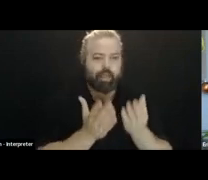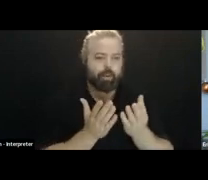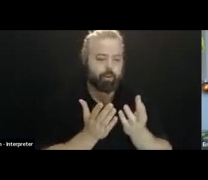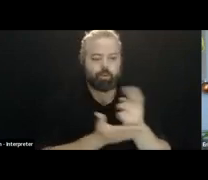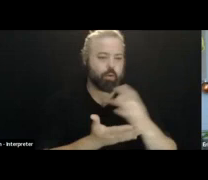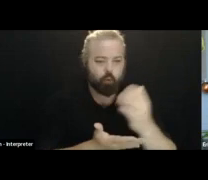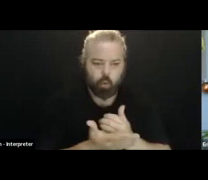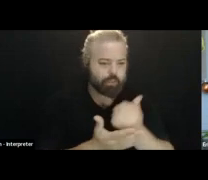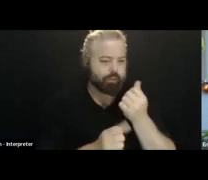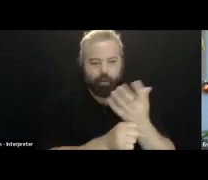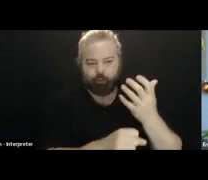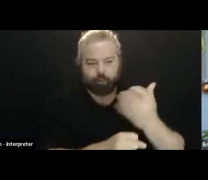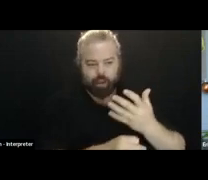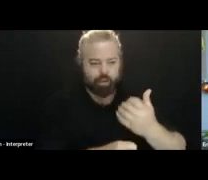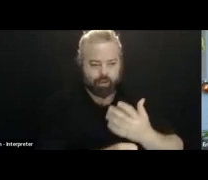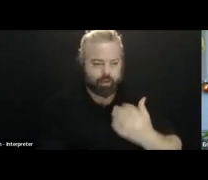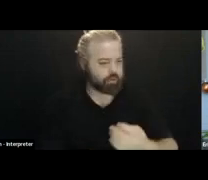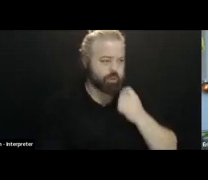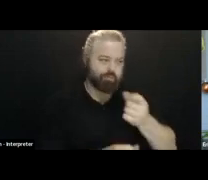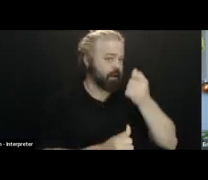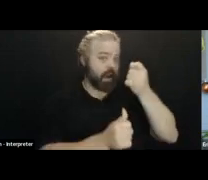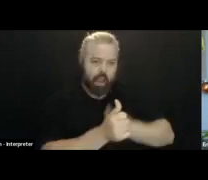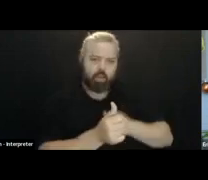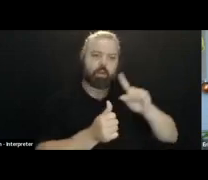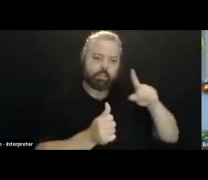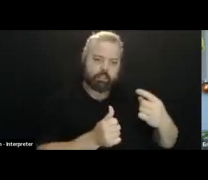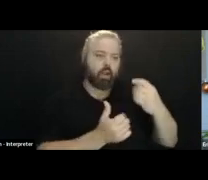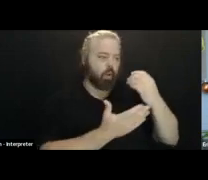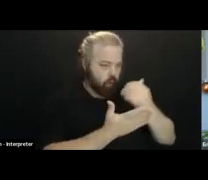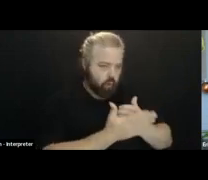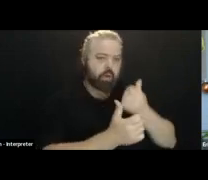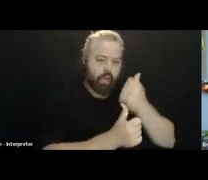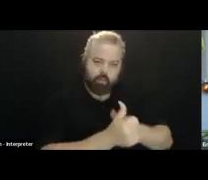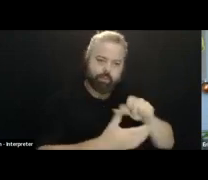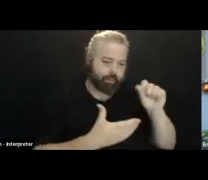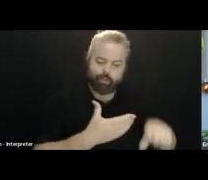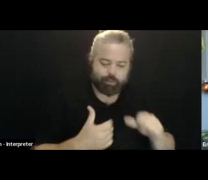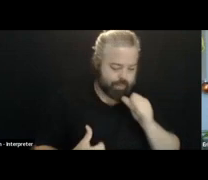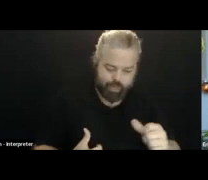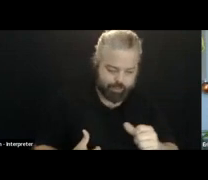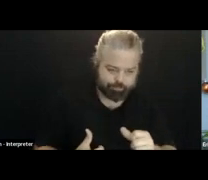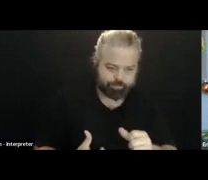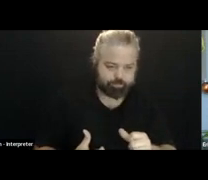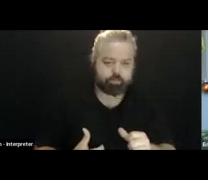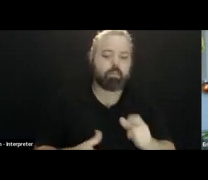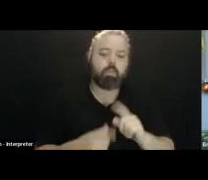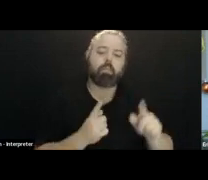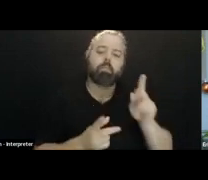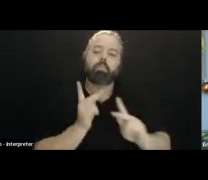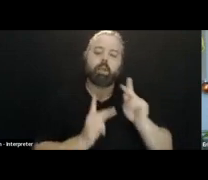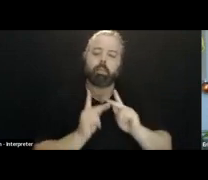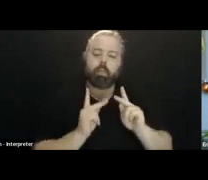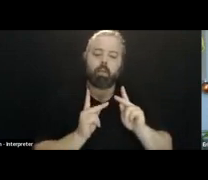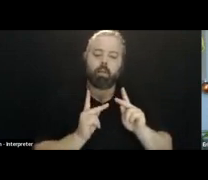I'm reviewing every single course at our institution every semester, but folks do get that training when I